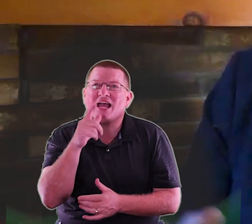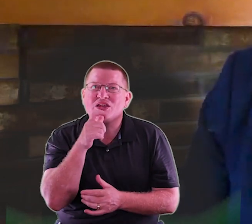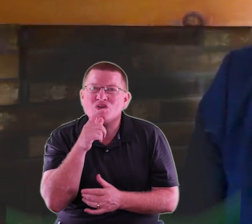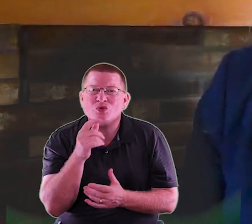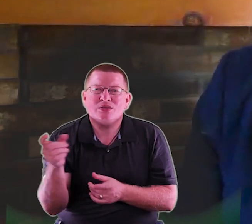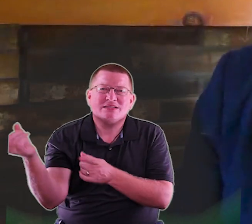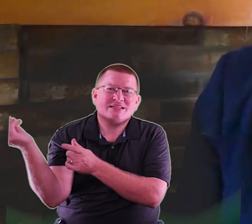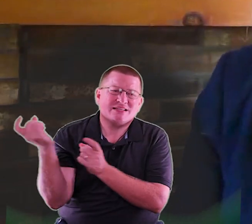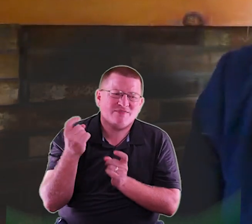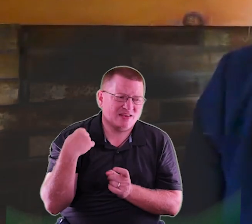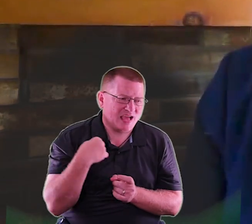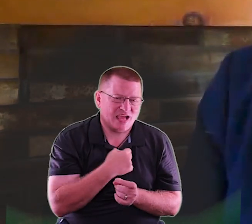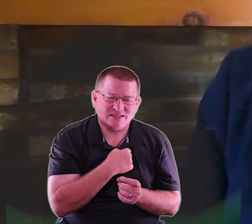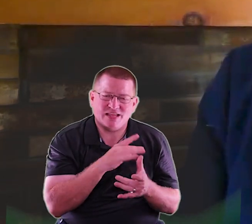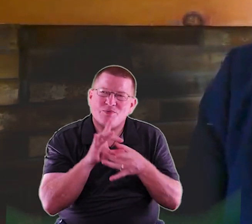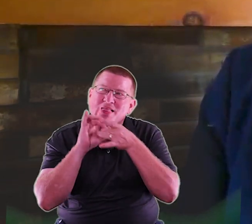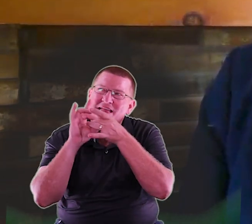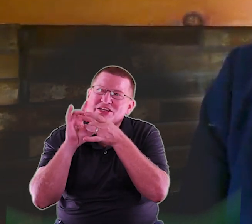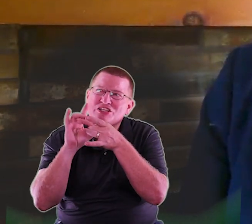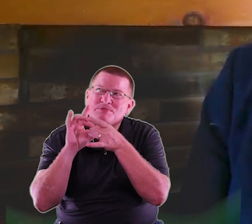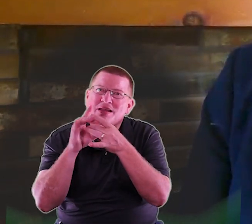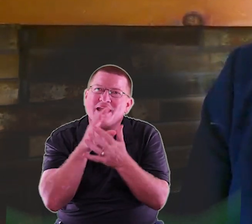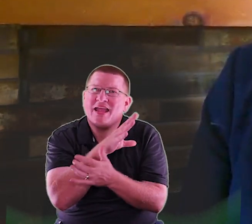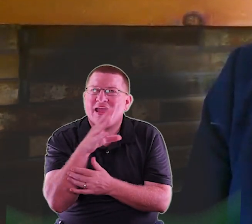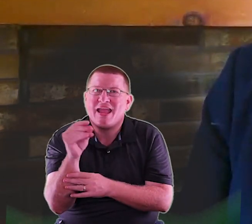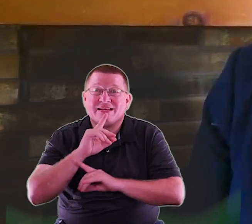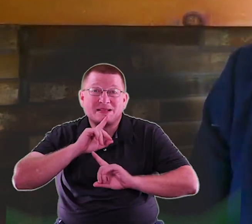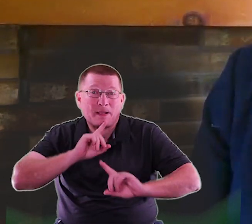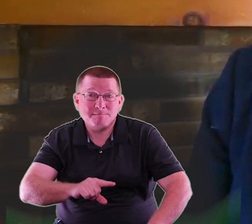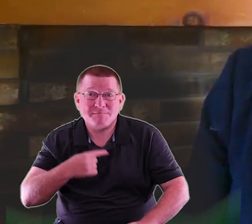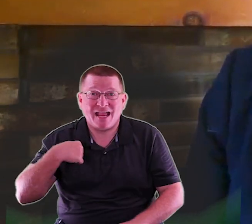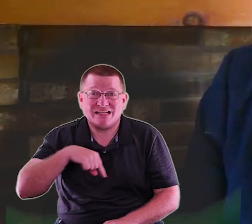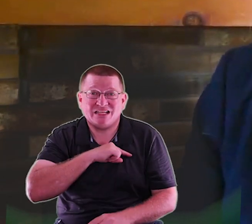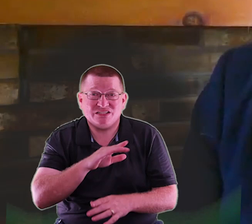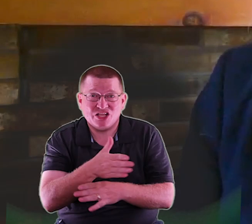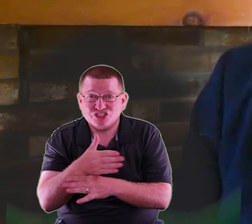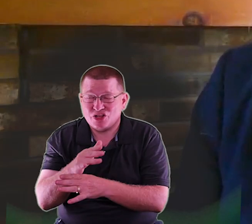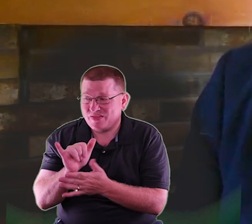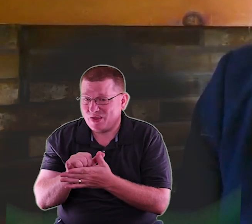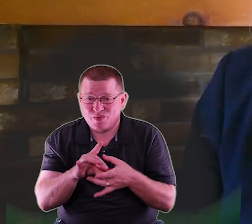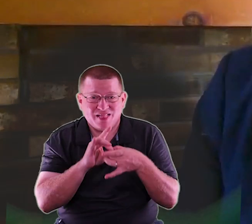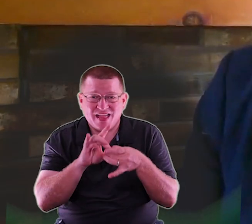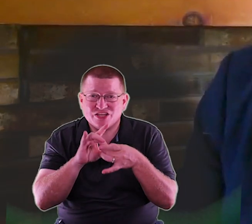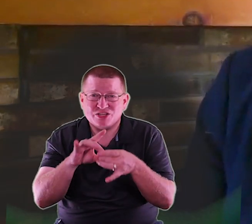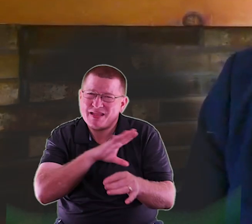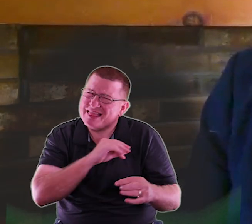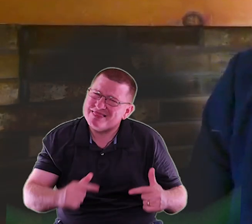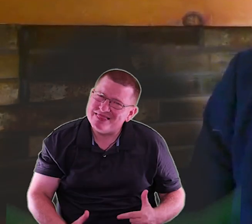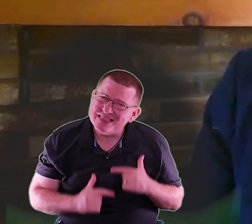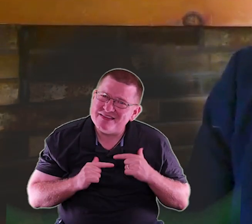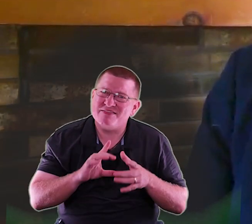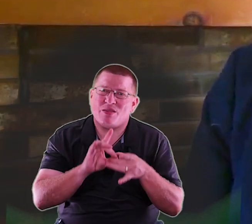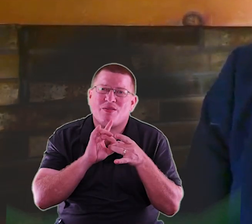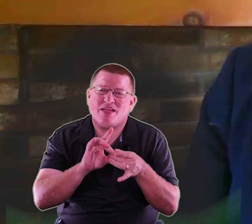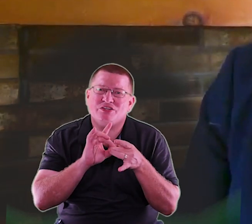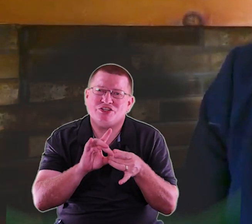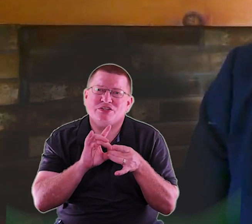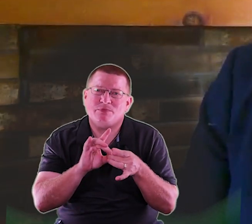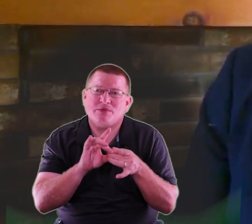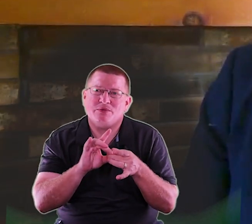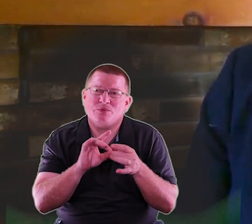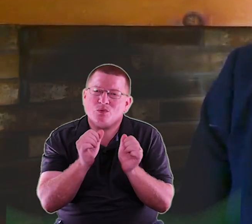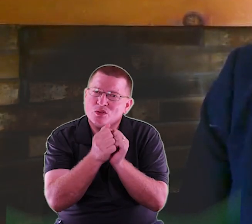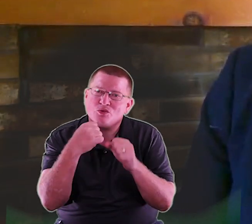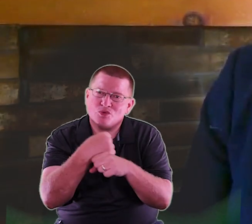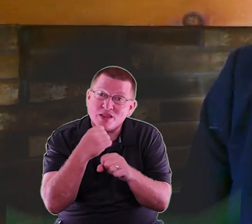us into that relationship and commands us to share that relationship and live that relationship